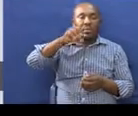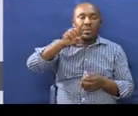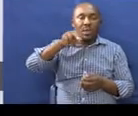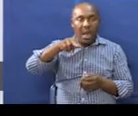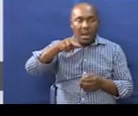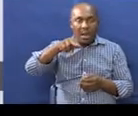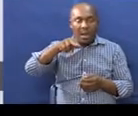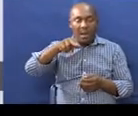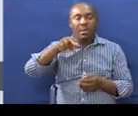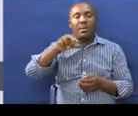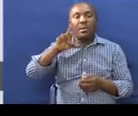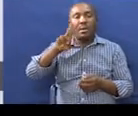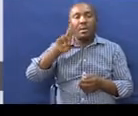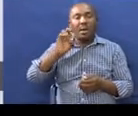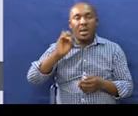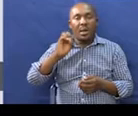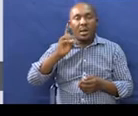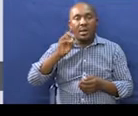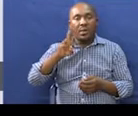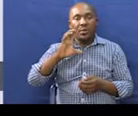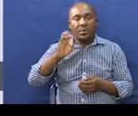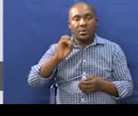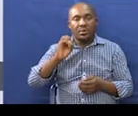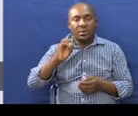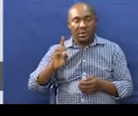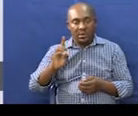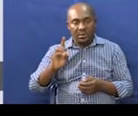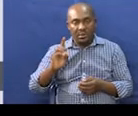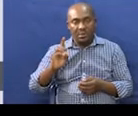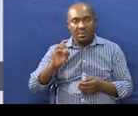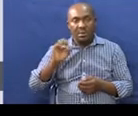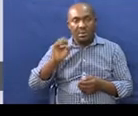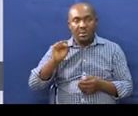the same introduction. In a test tube